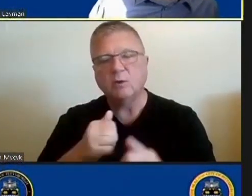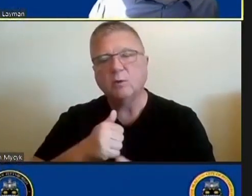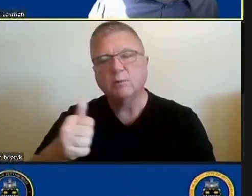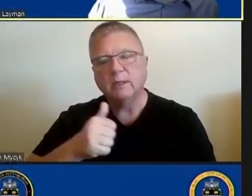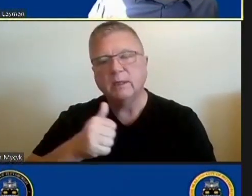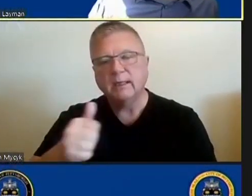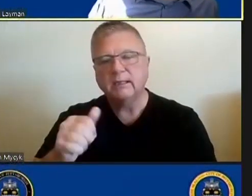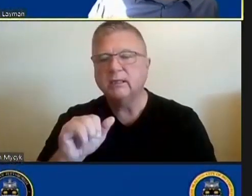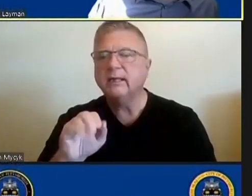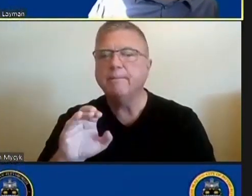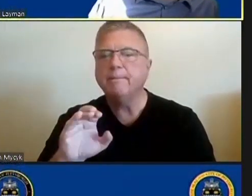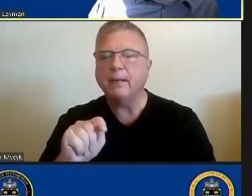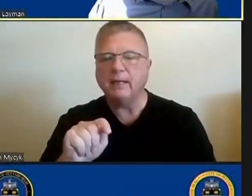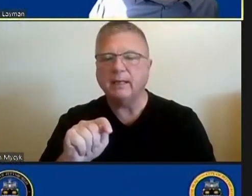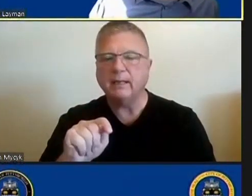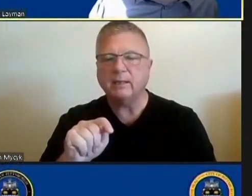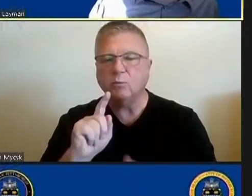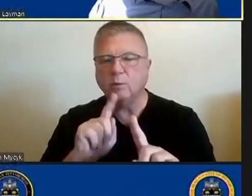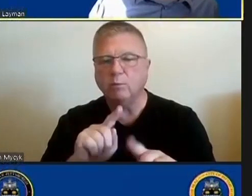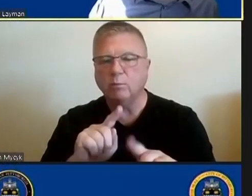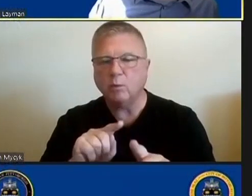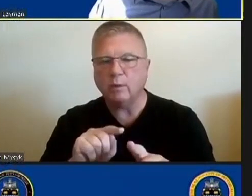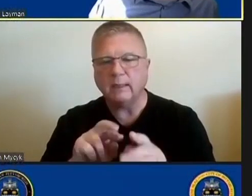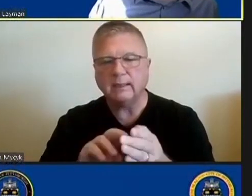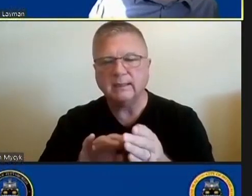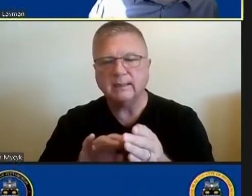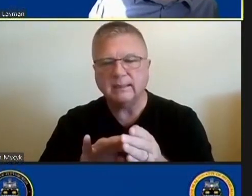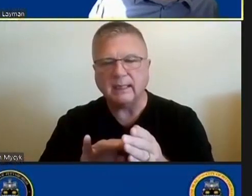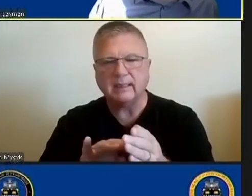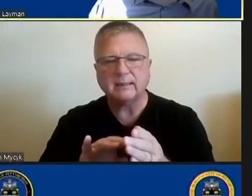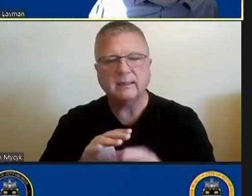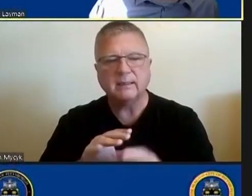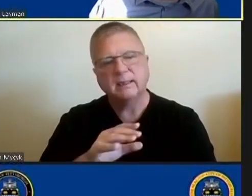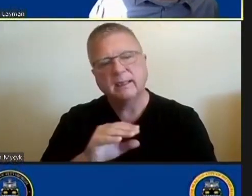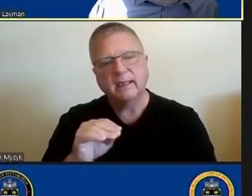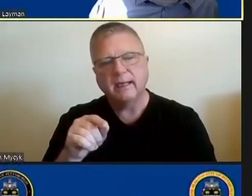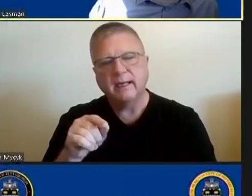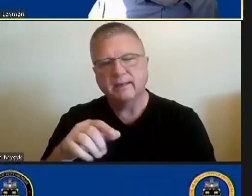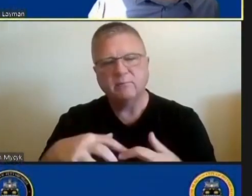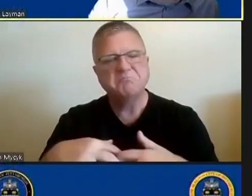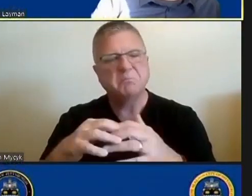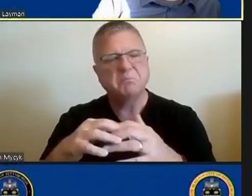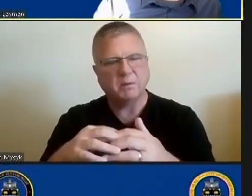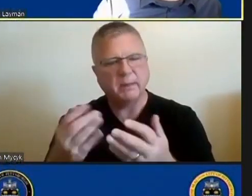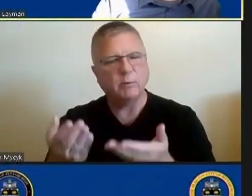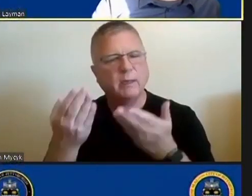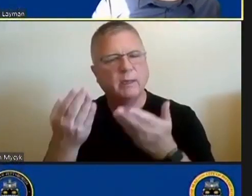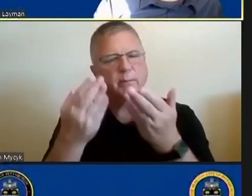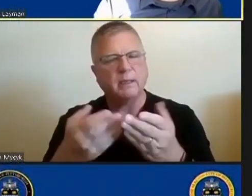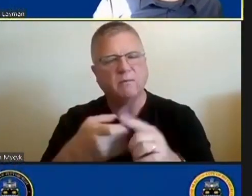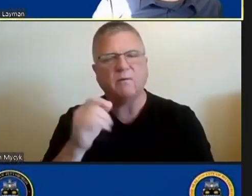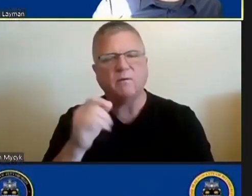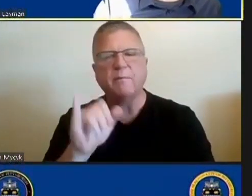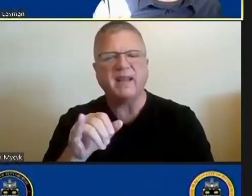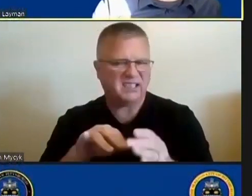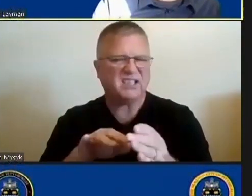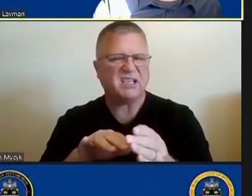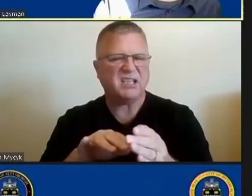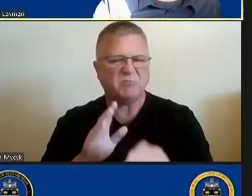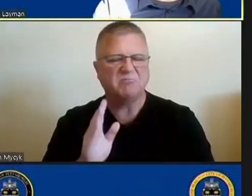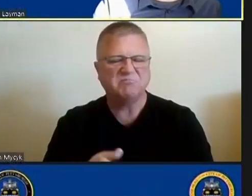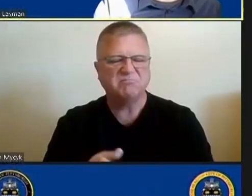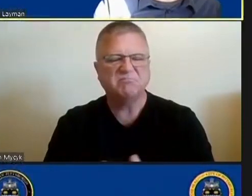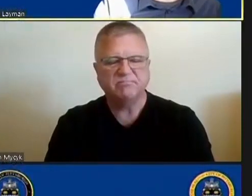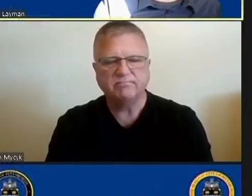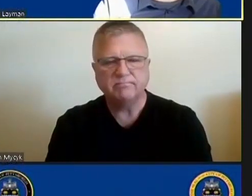impact reporting and study, and that they would implement the recommendations of that kind of study. Next slide.